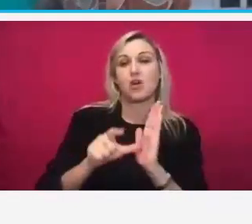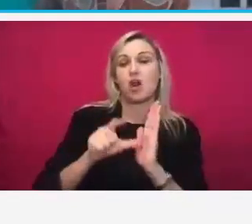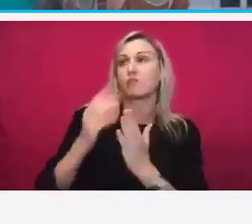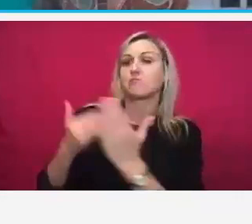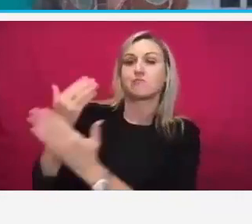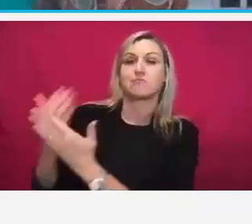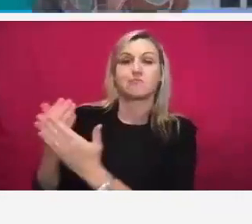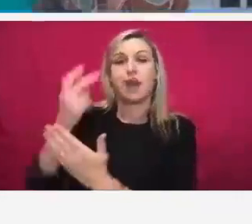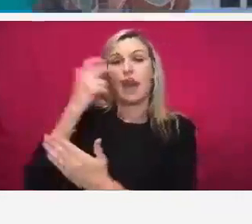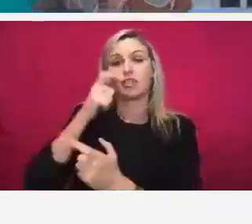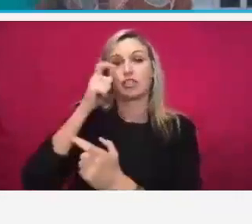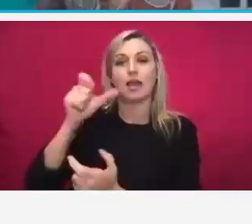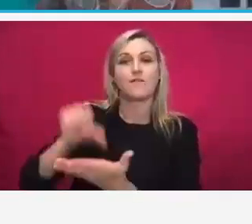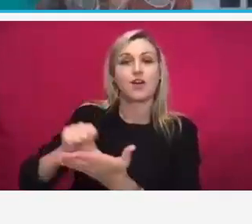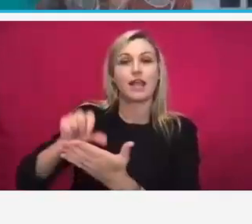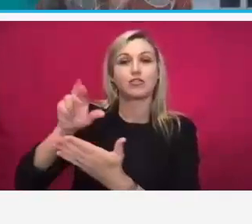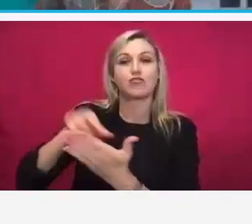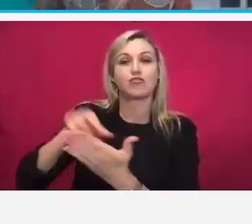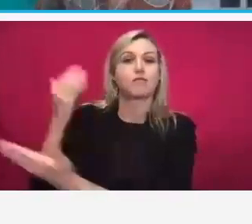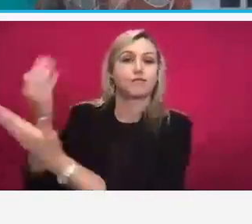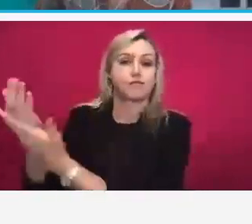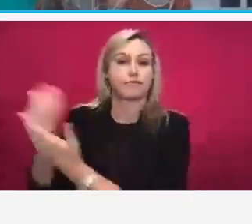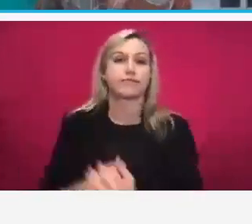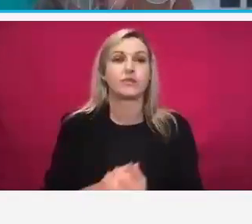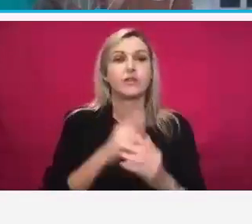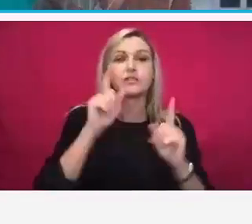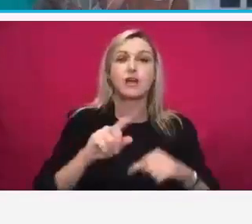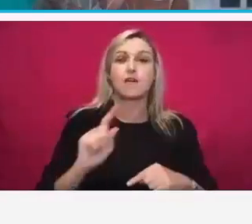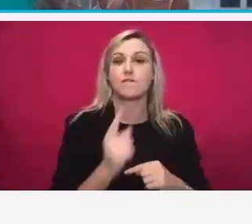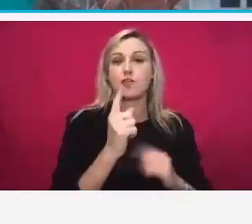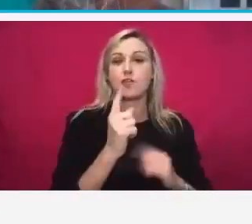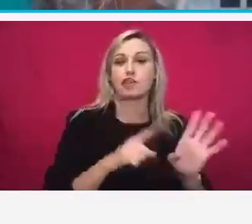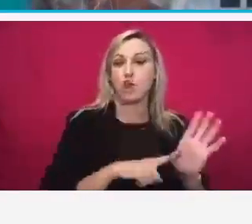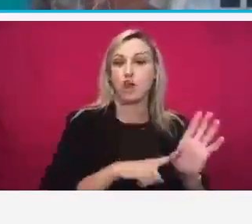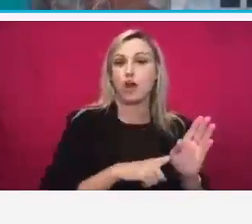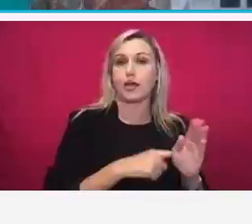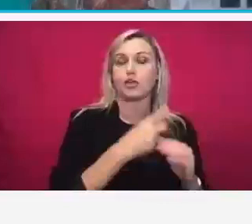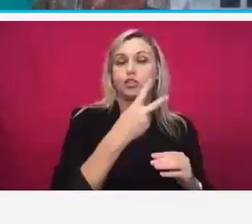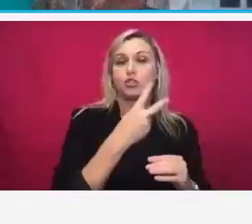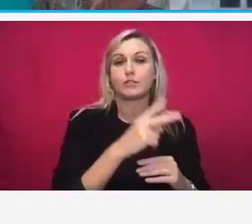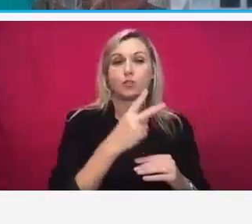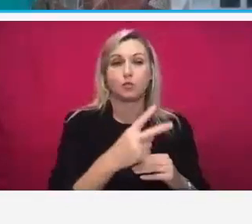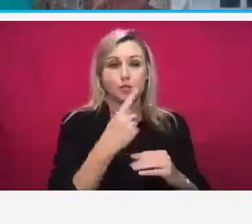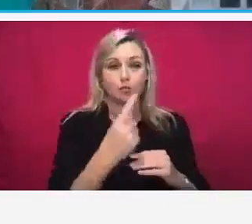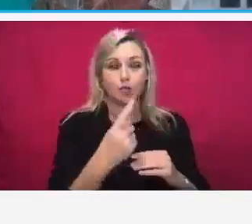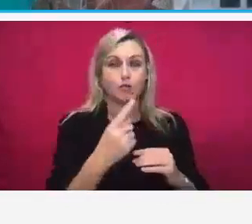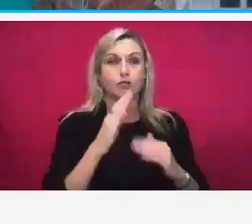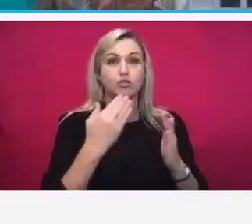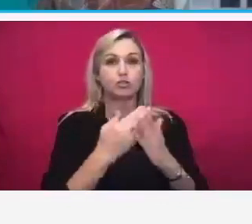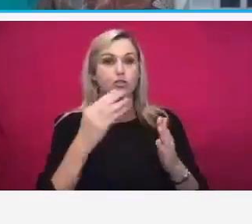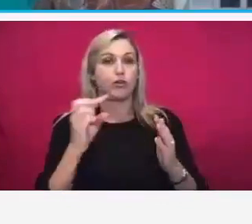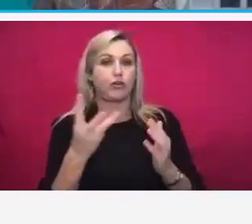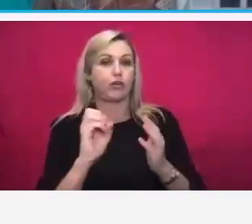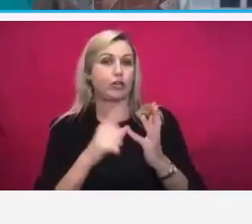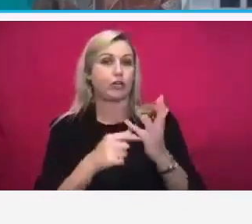The requirement will start for the period of 1 July 2021 to 30 June 2022 and continue with each